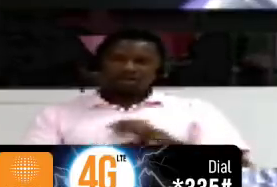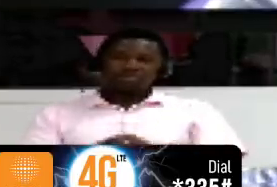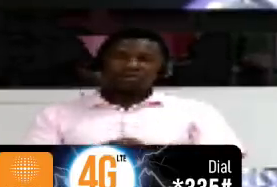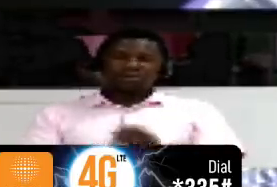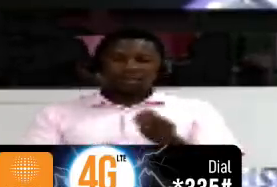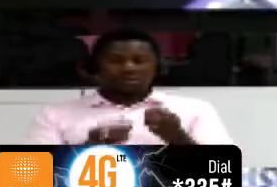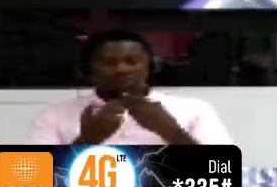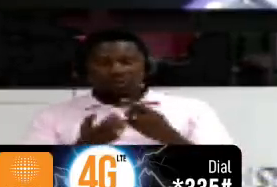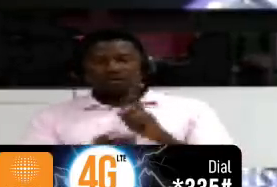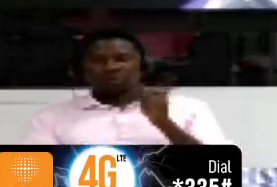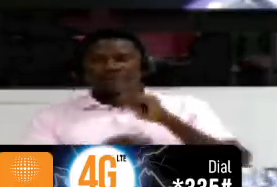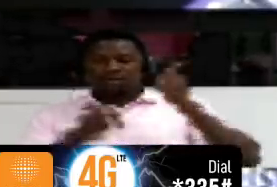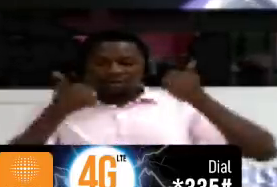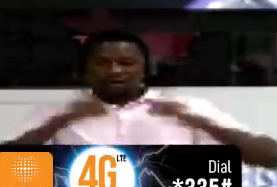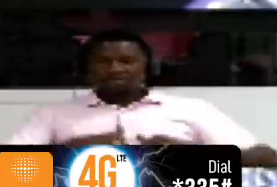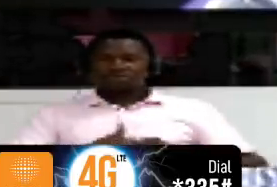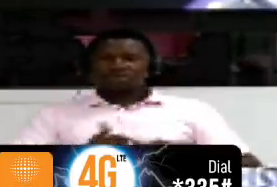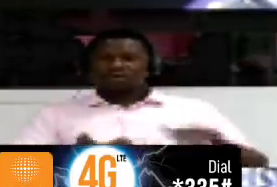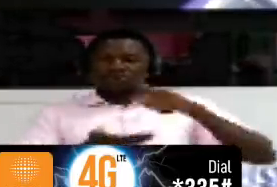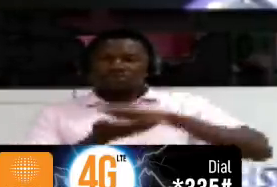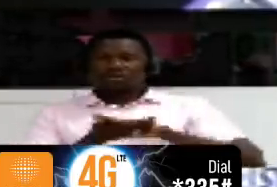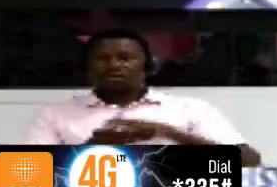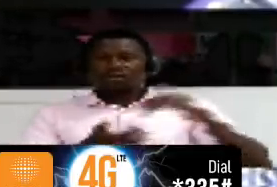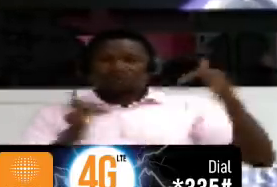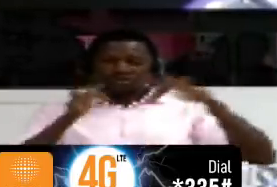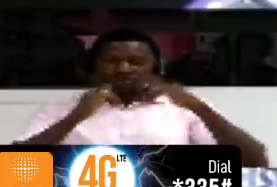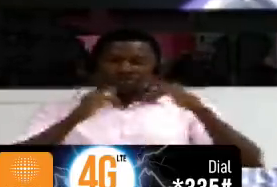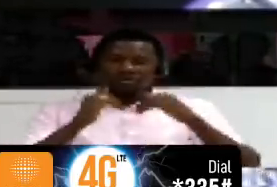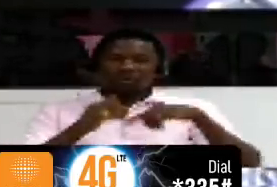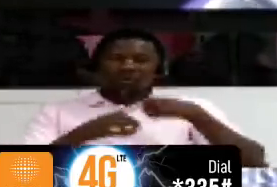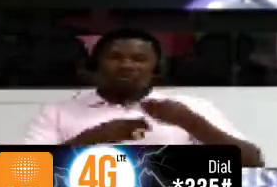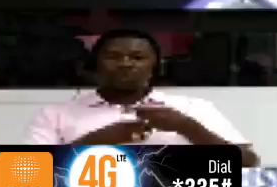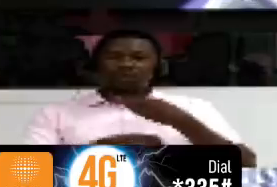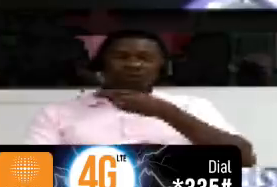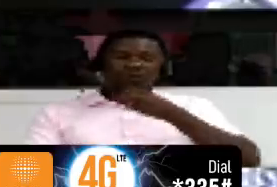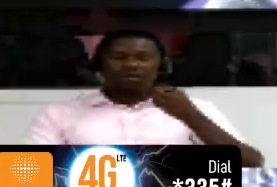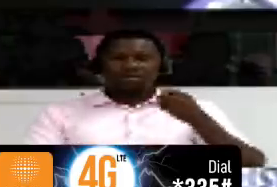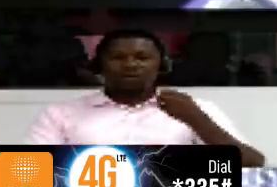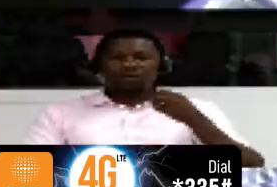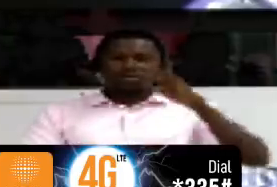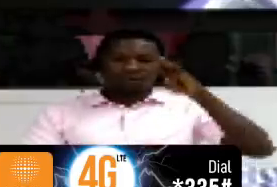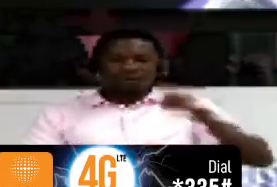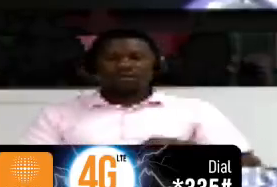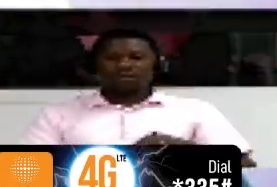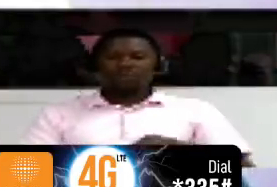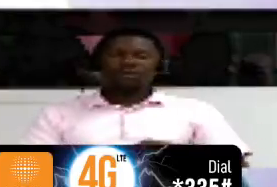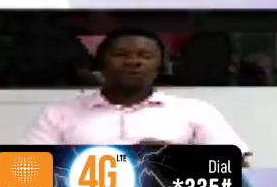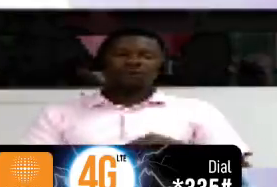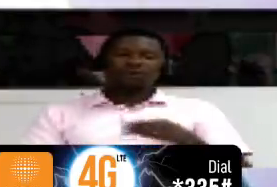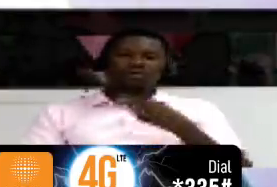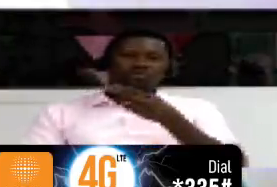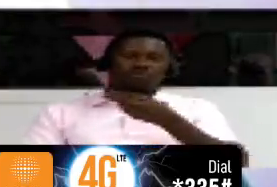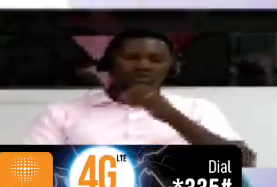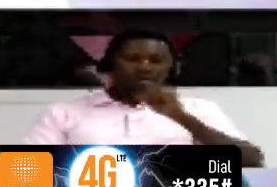Can you tell us what happened on the meeting of the 20th March 2000?